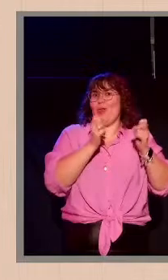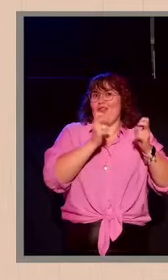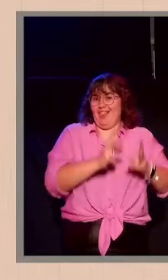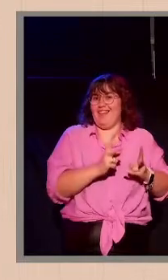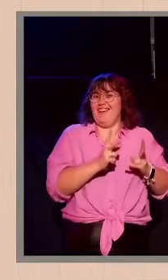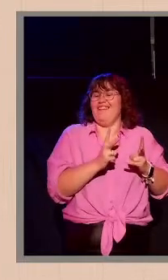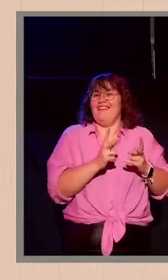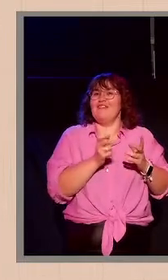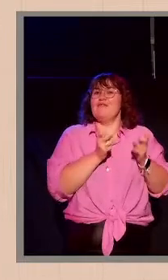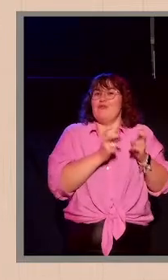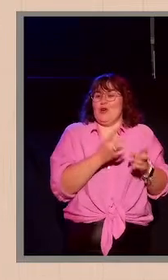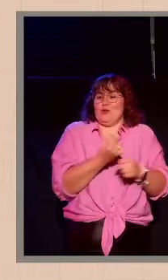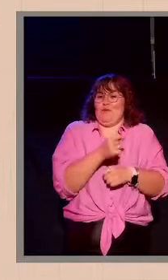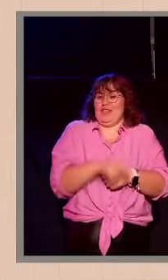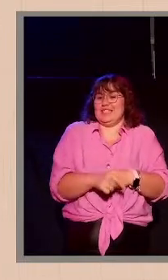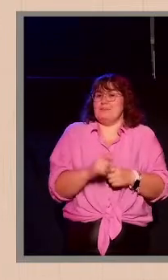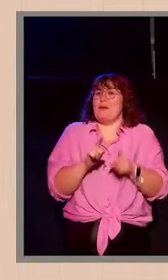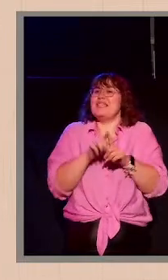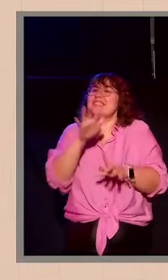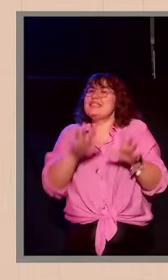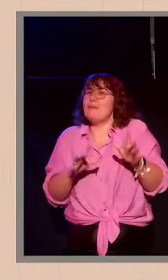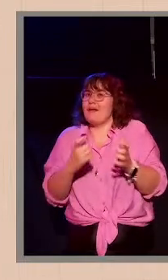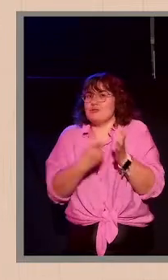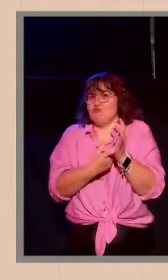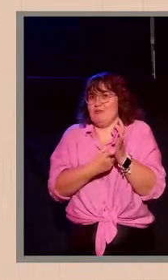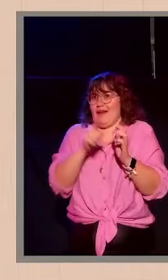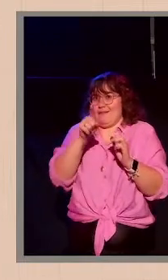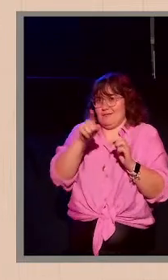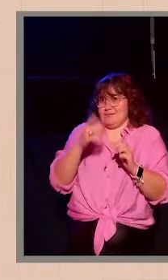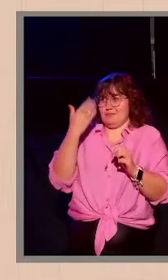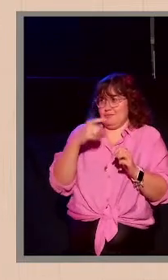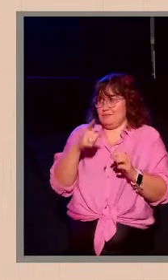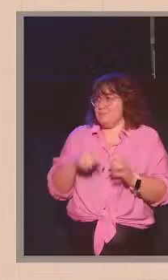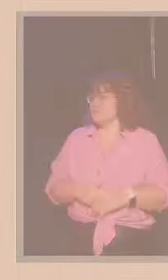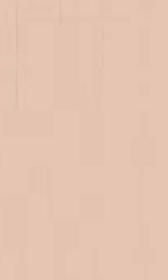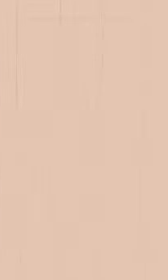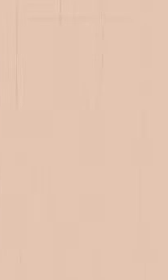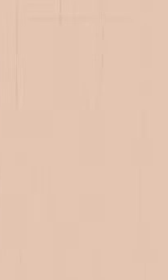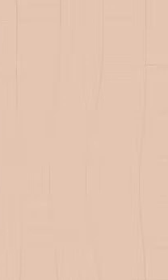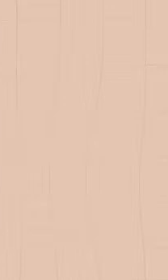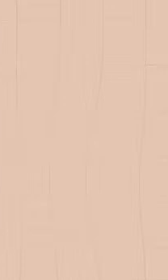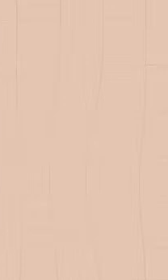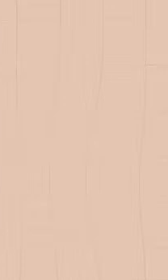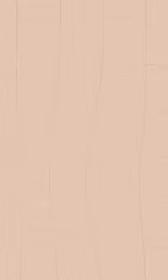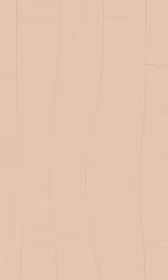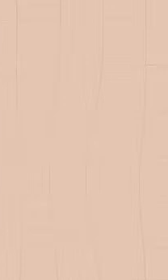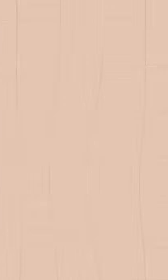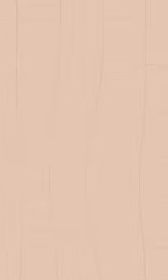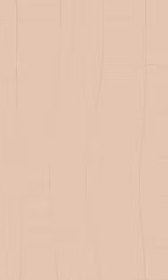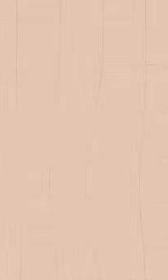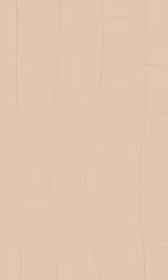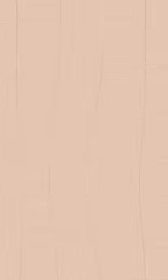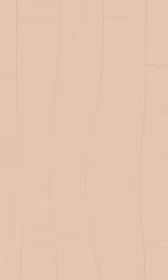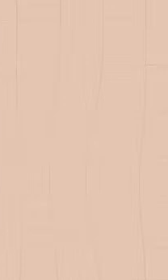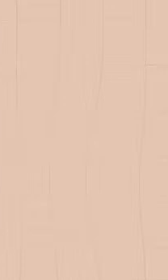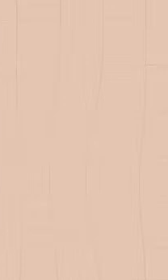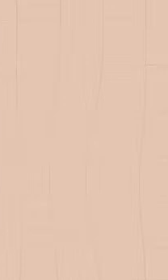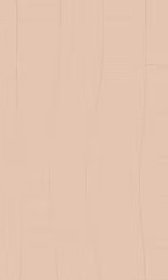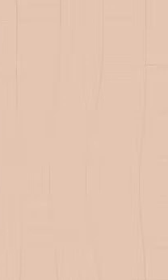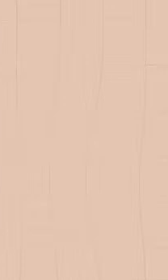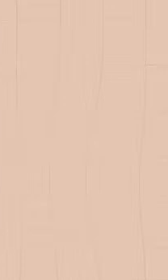to do very similar things here. So what this is doing, can we show